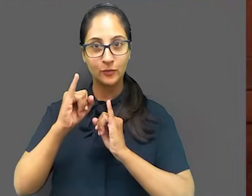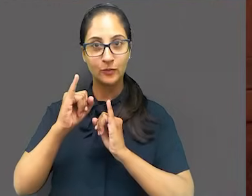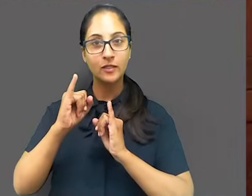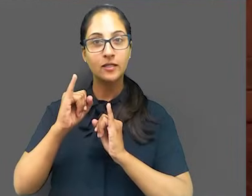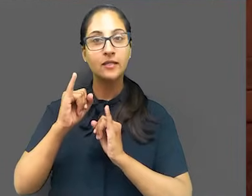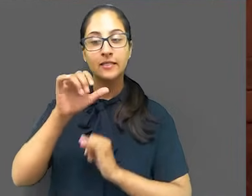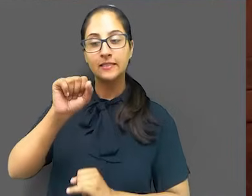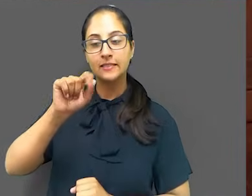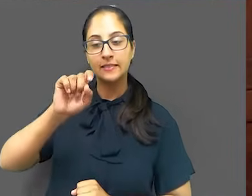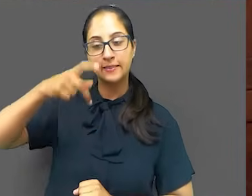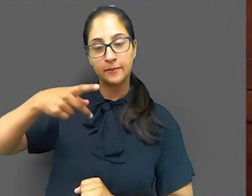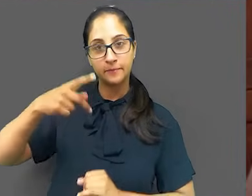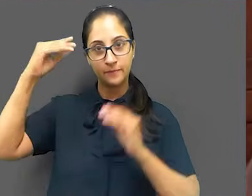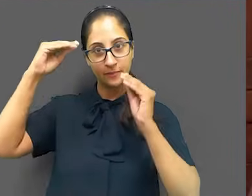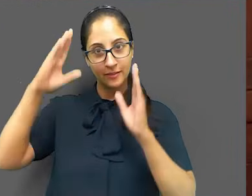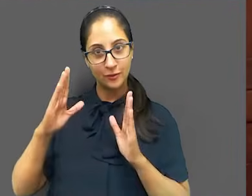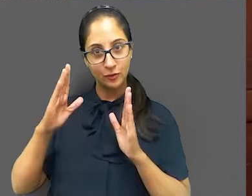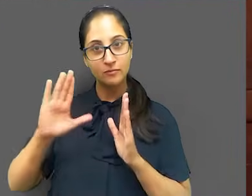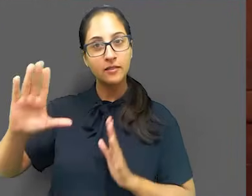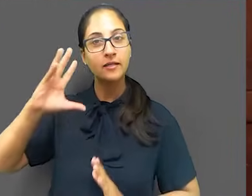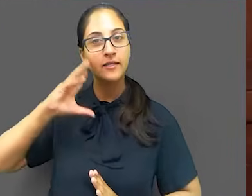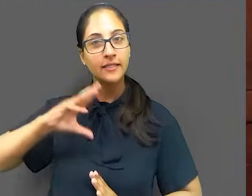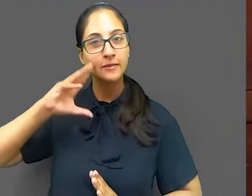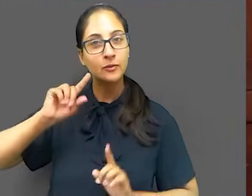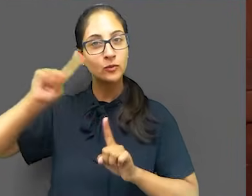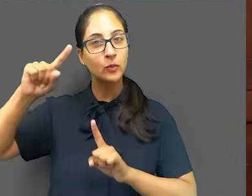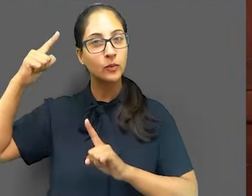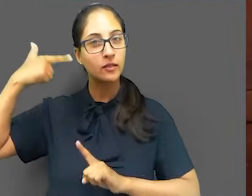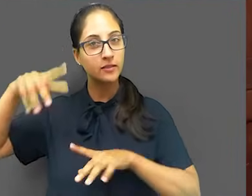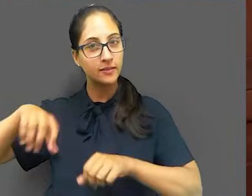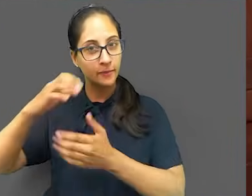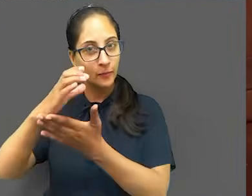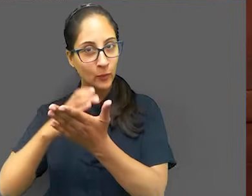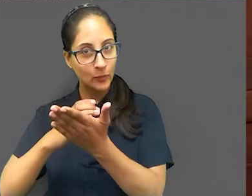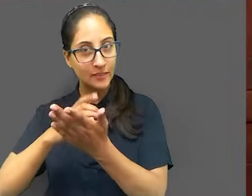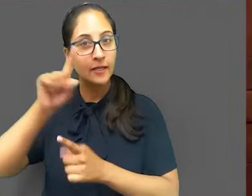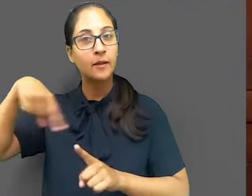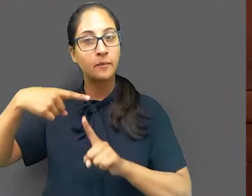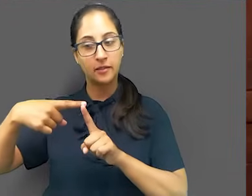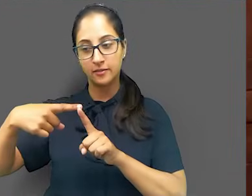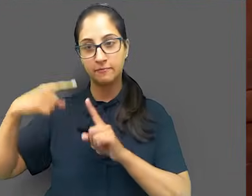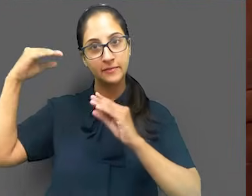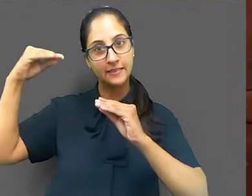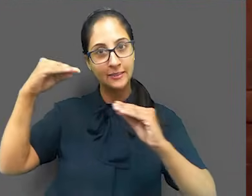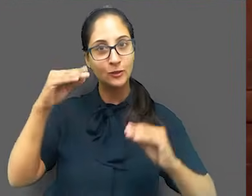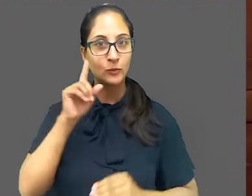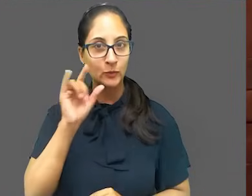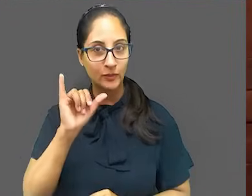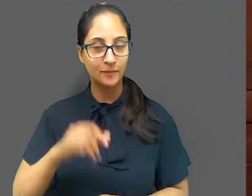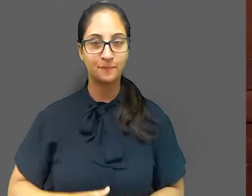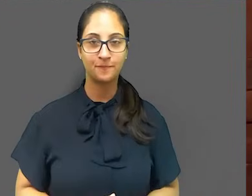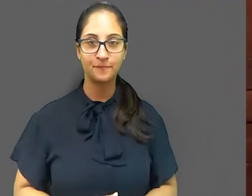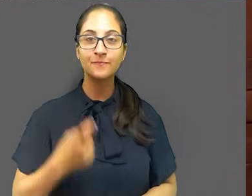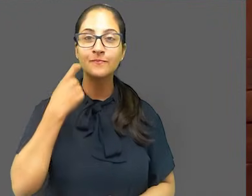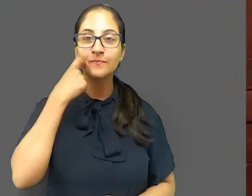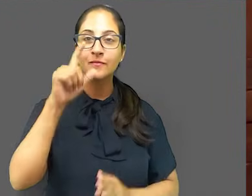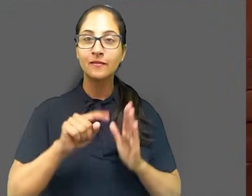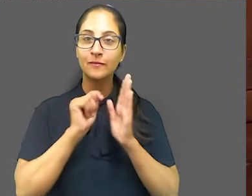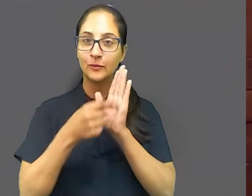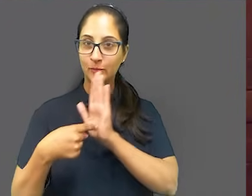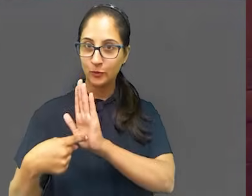and while teaching. I hope you enjoyed our opening segment on Maulana Hazrat Imam's Golden Jubilee visit to the